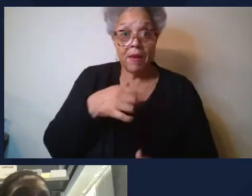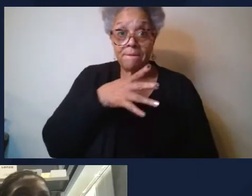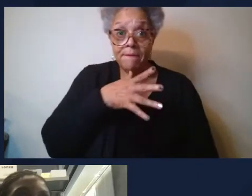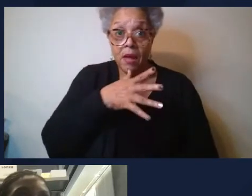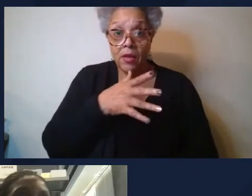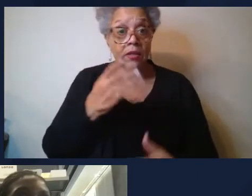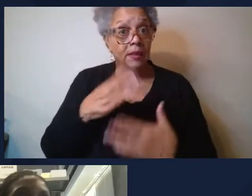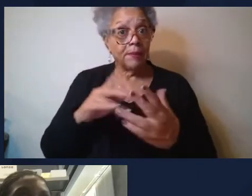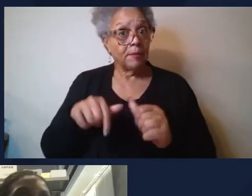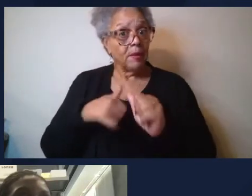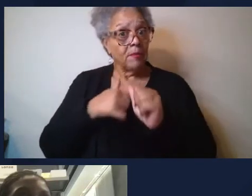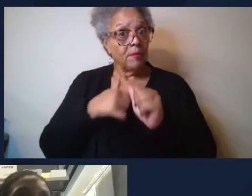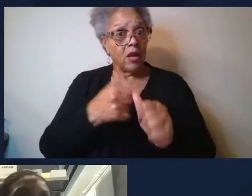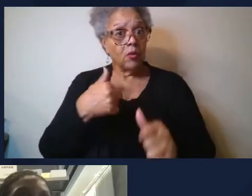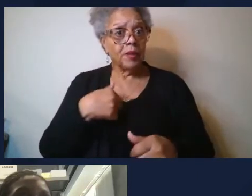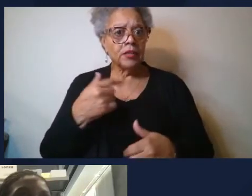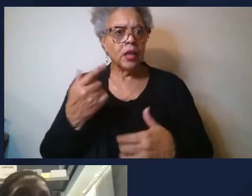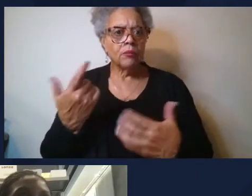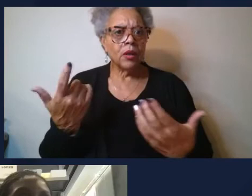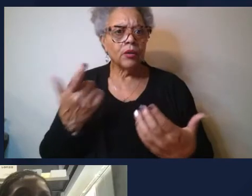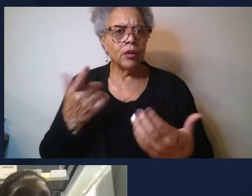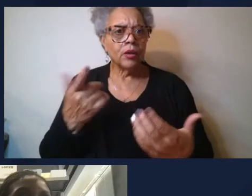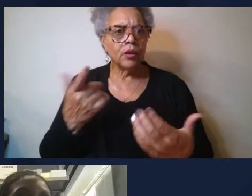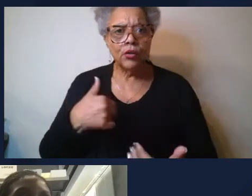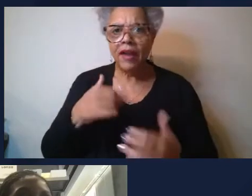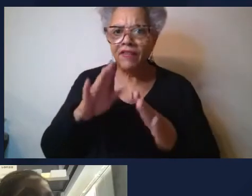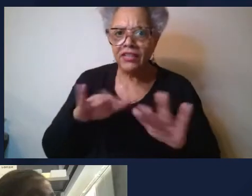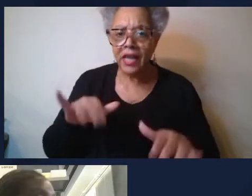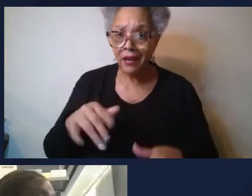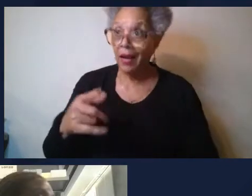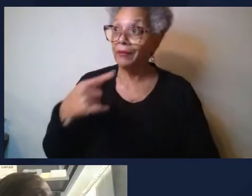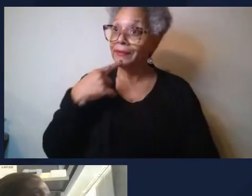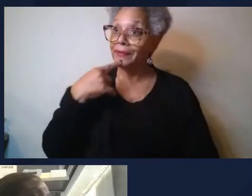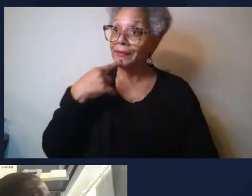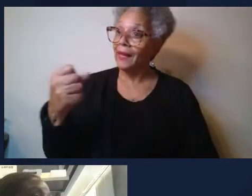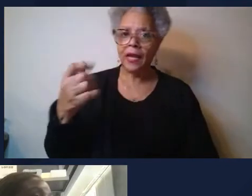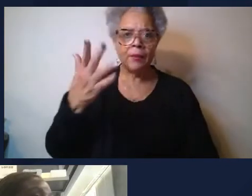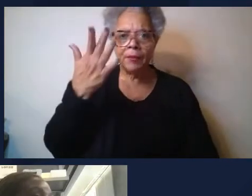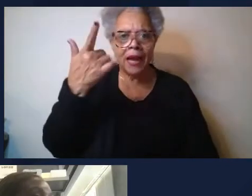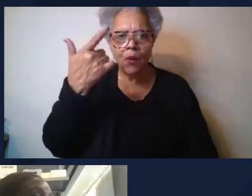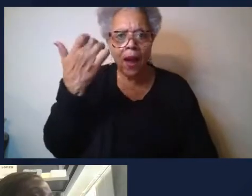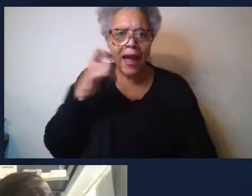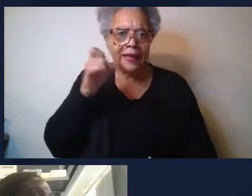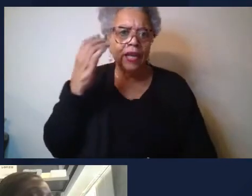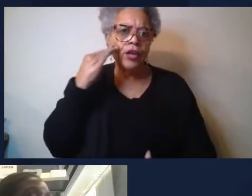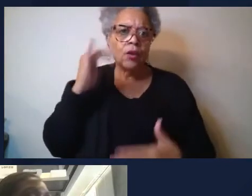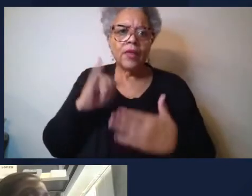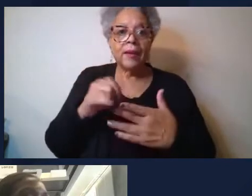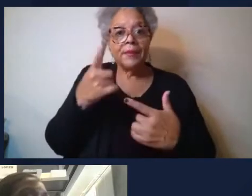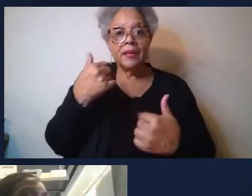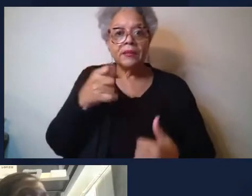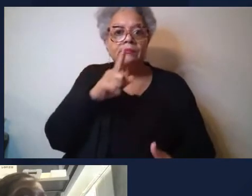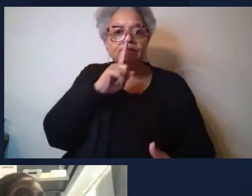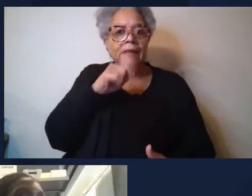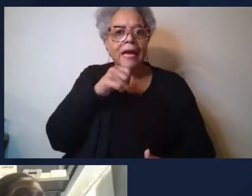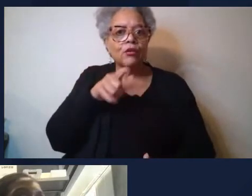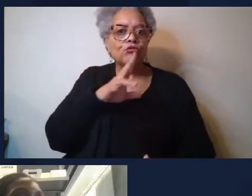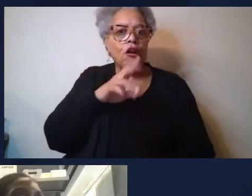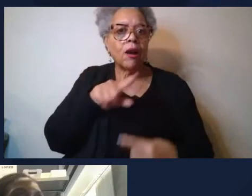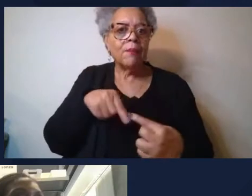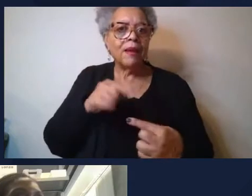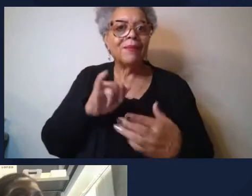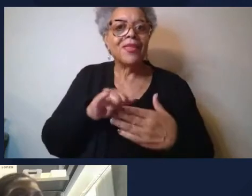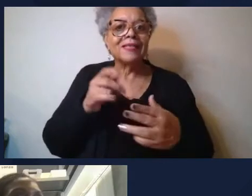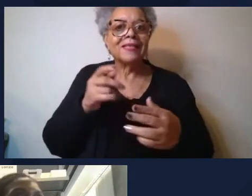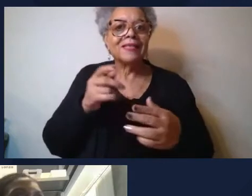me for 2 years, and they're like, "What, you have a child?" I'm like, "Yeah, how come you didn't know that?" I sometimes talk about that. But that's how little I